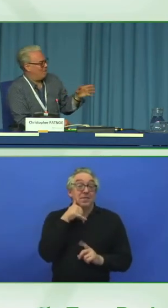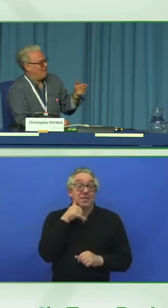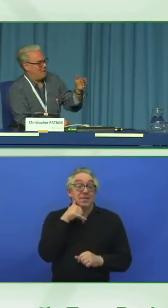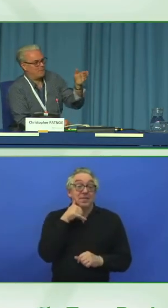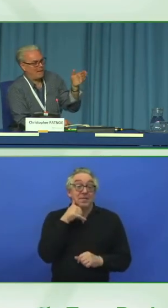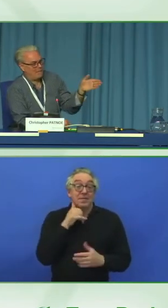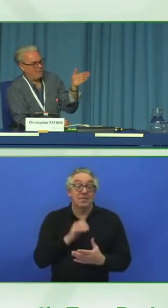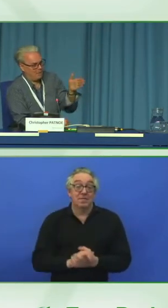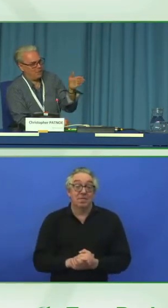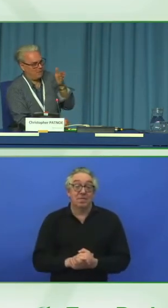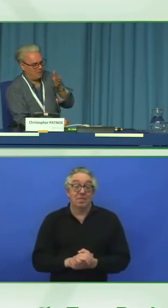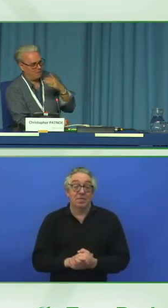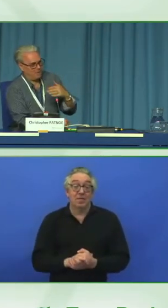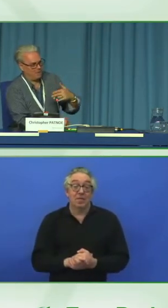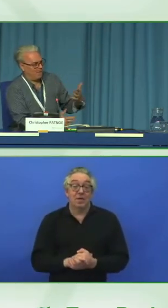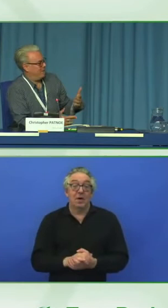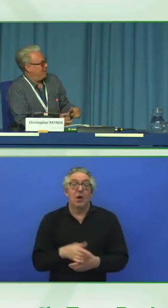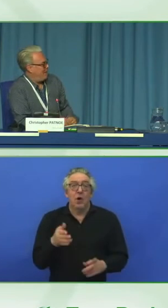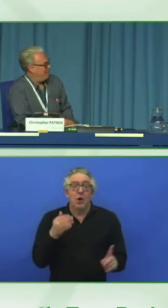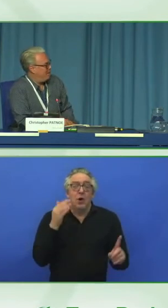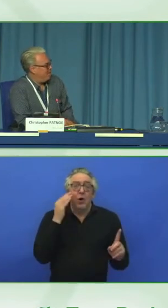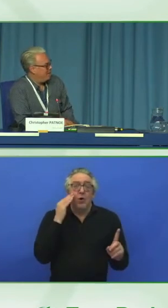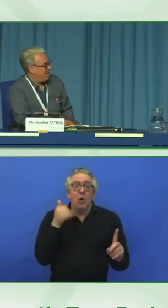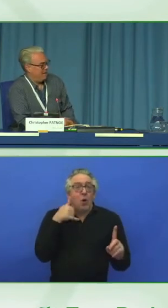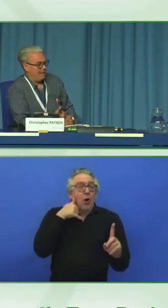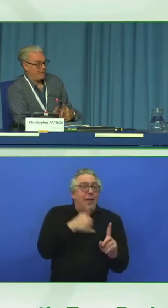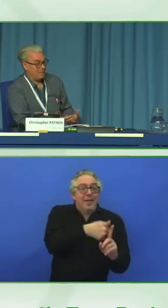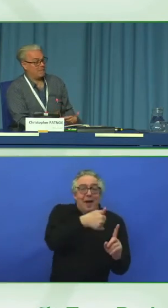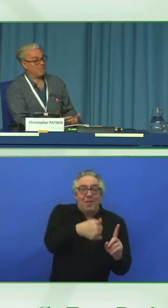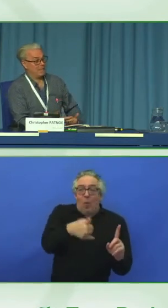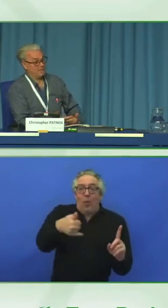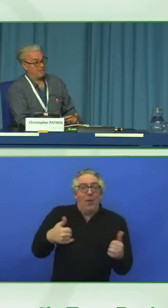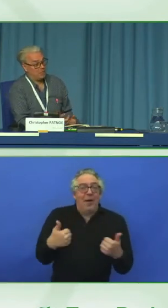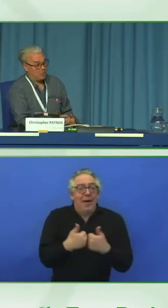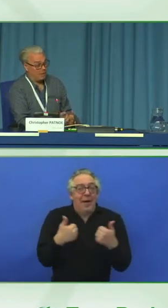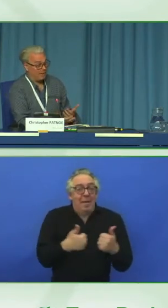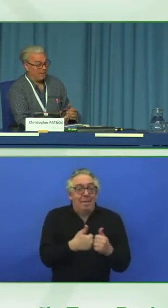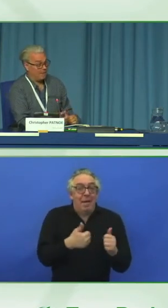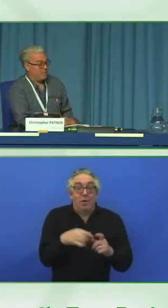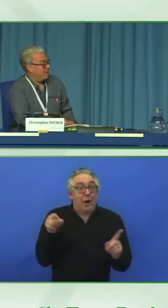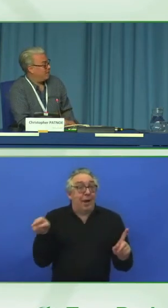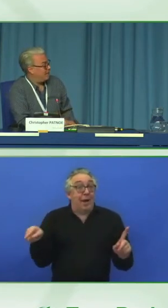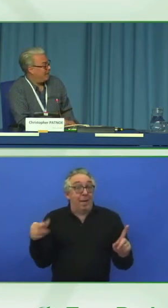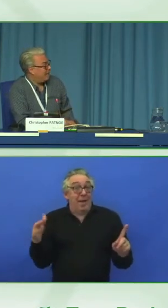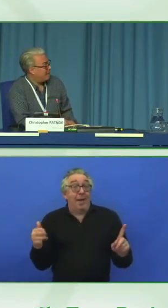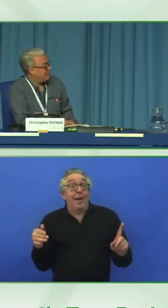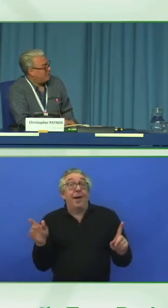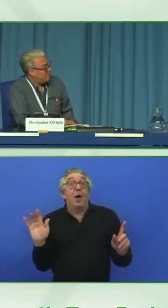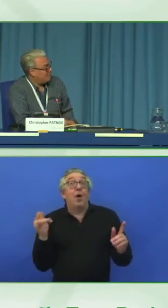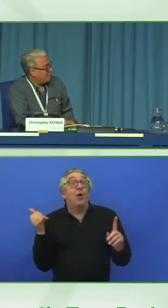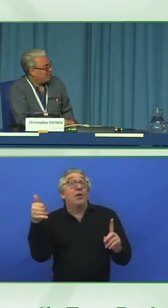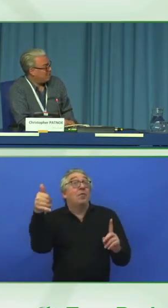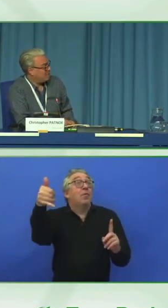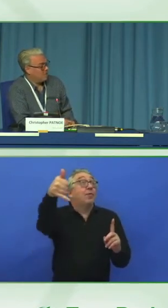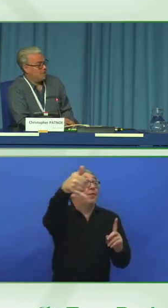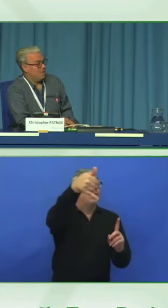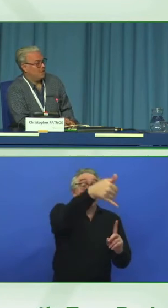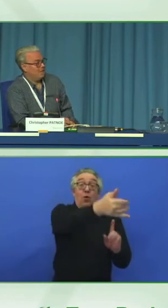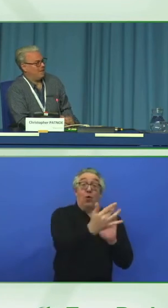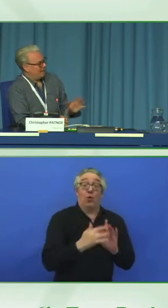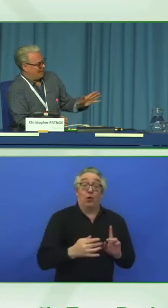game, the email was passed from person to person to person, it came to me, and it was interesting. So I reached out and said, hey, I'd like to hear what you're doing.